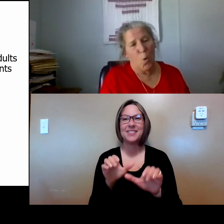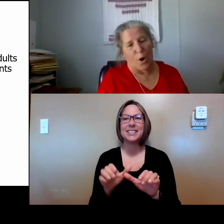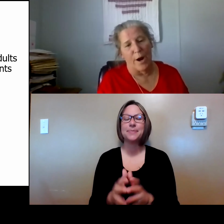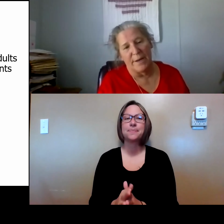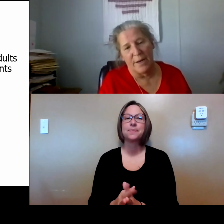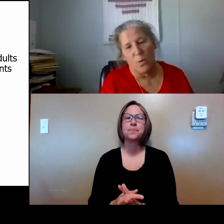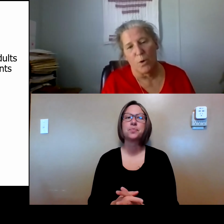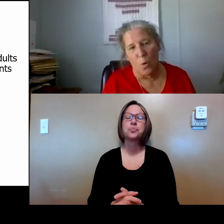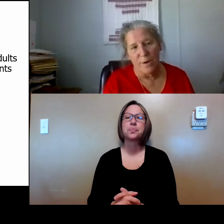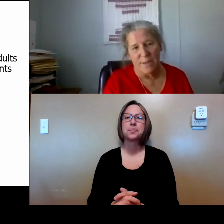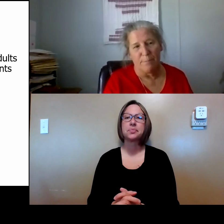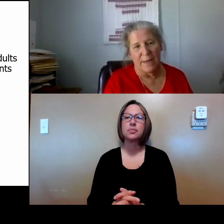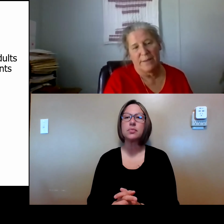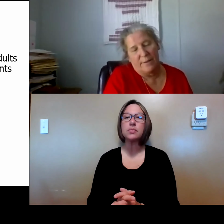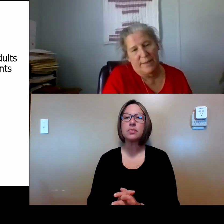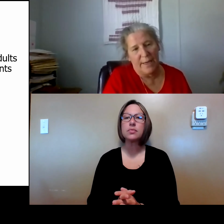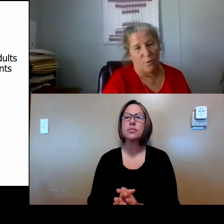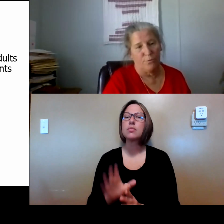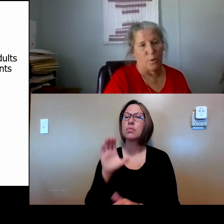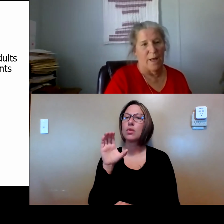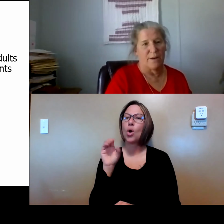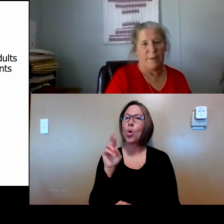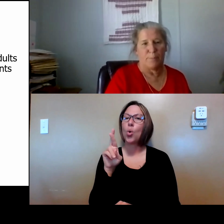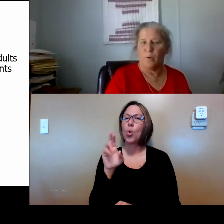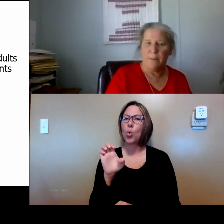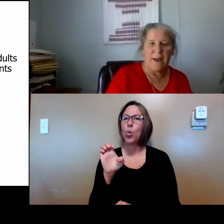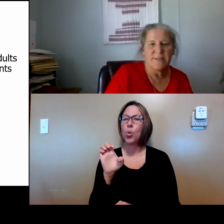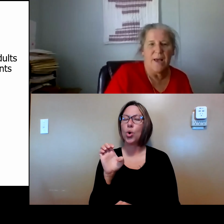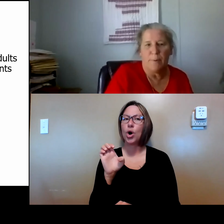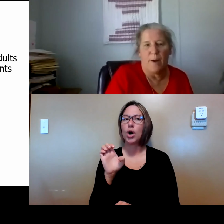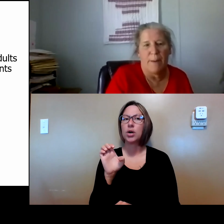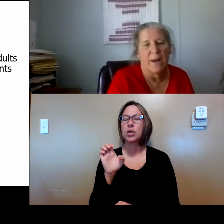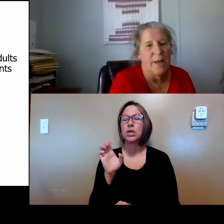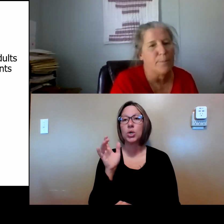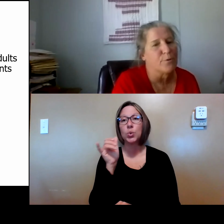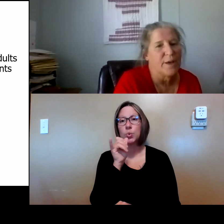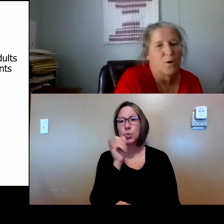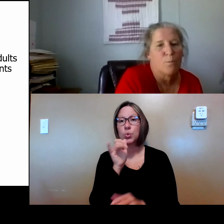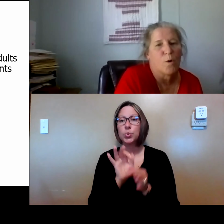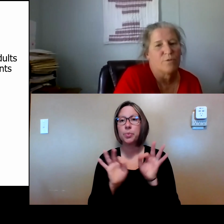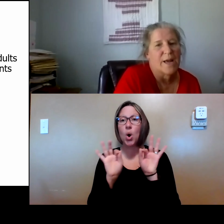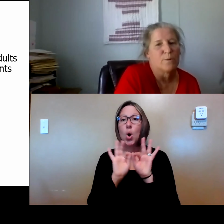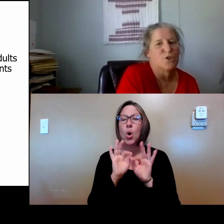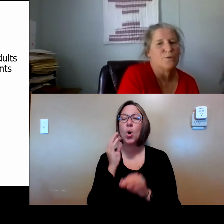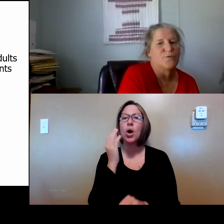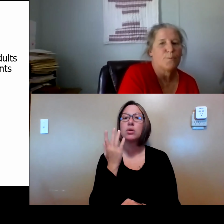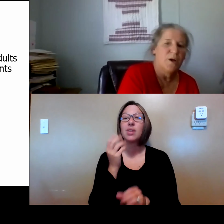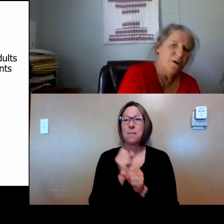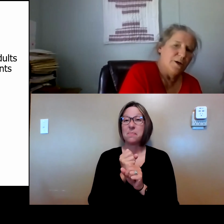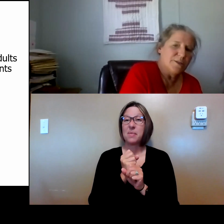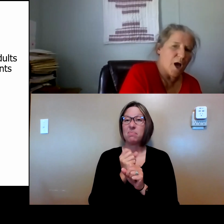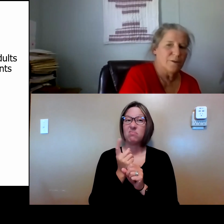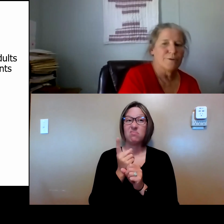to core, and I know core is a big deal for a lot of people. It makes up about 80% or more of language used